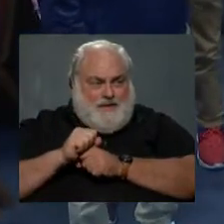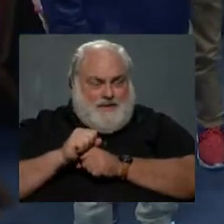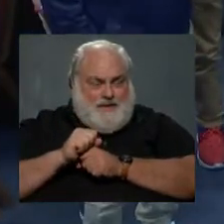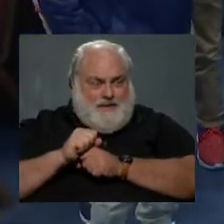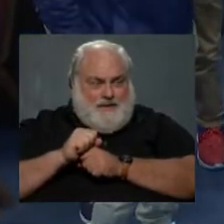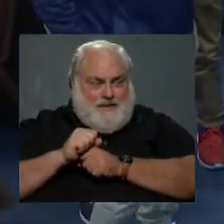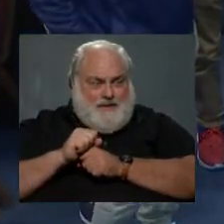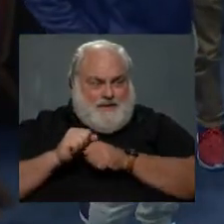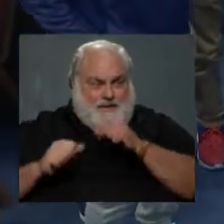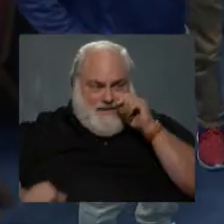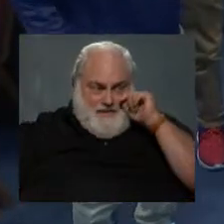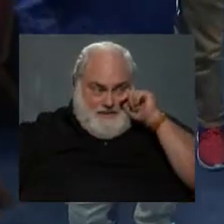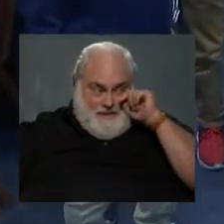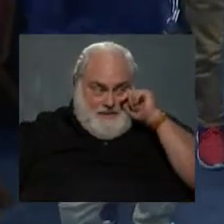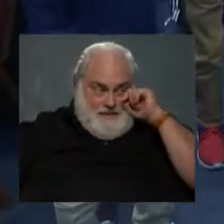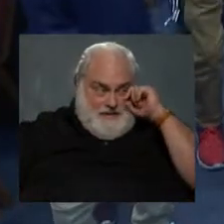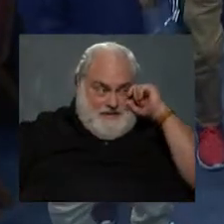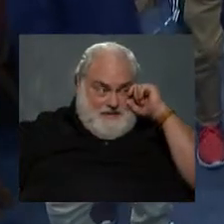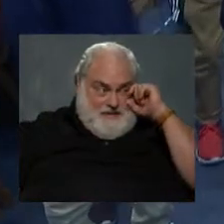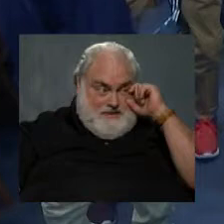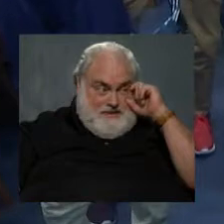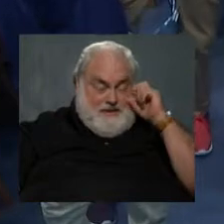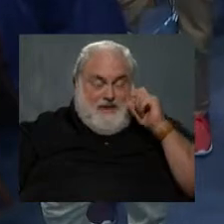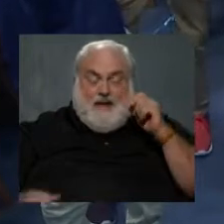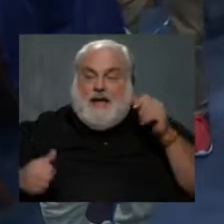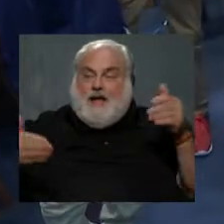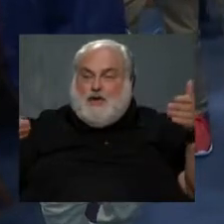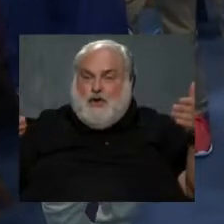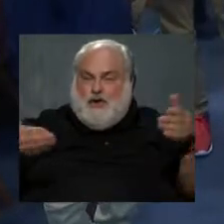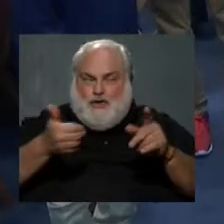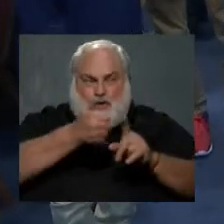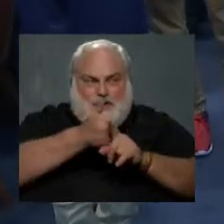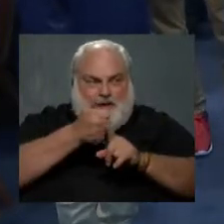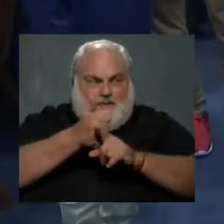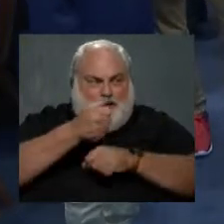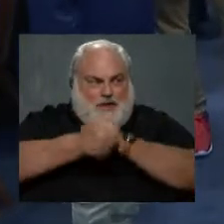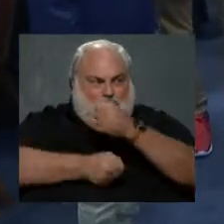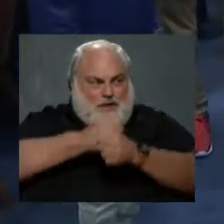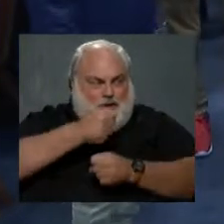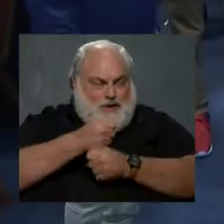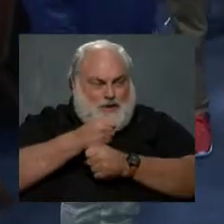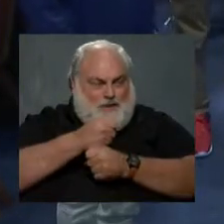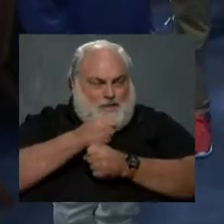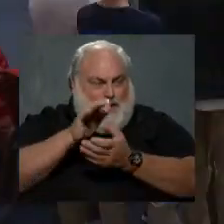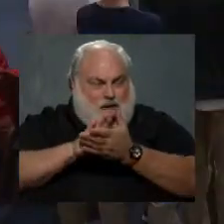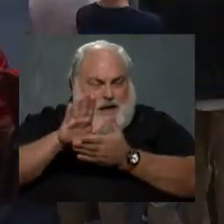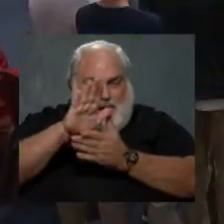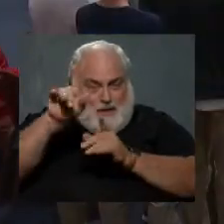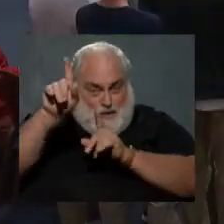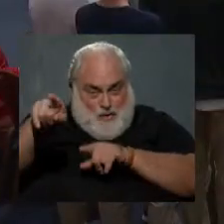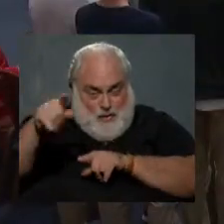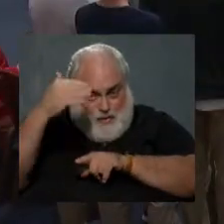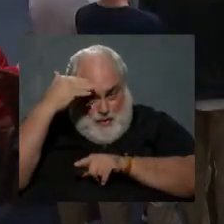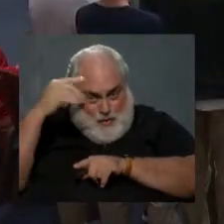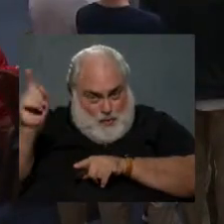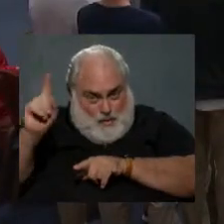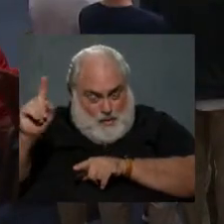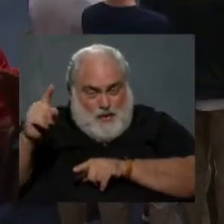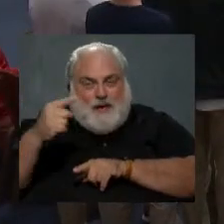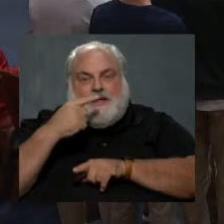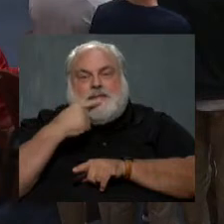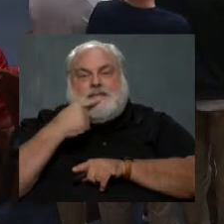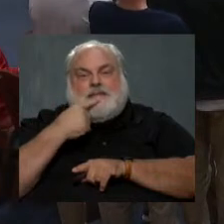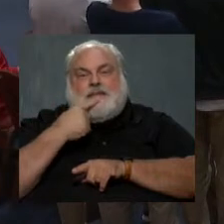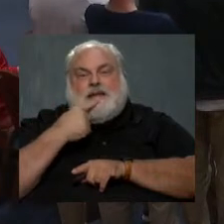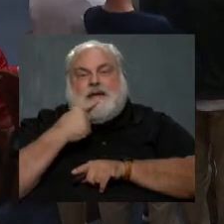you. Please say a few words, and then, gentlemen, if you'll introduce yourselves, give us your year, and if you're college bound and you know where you're going, especially if